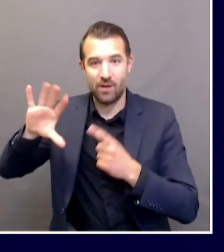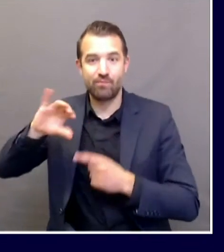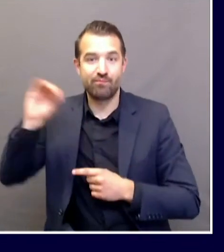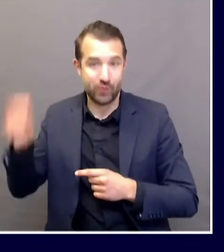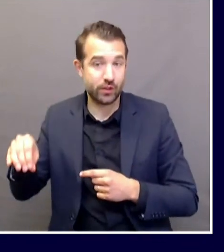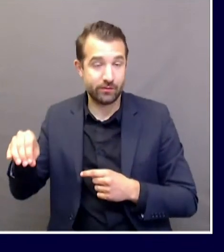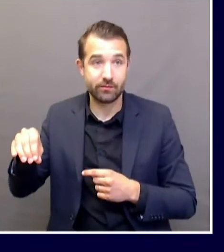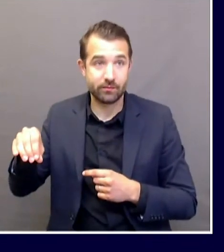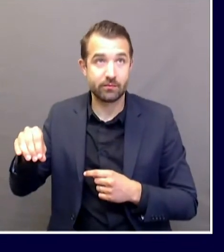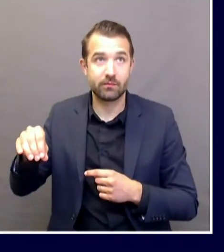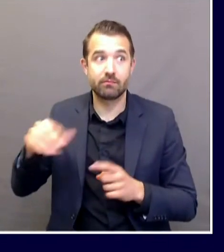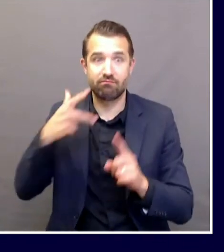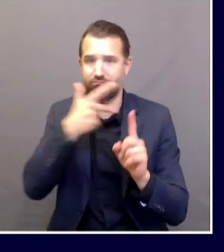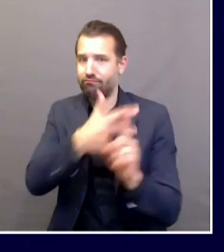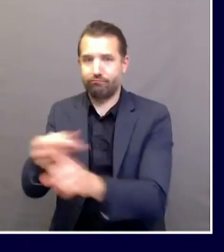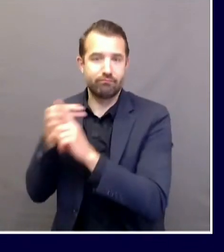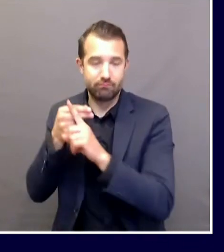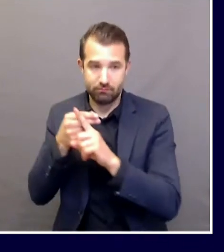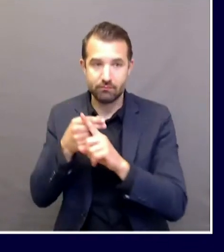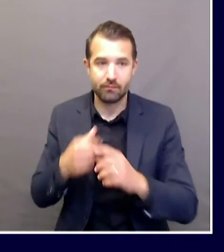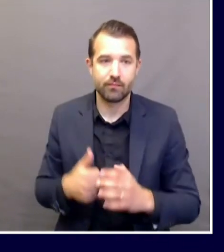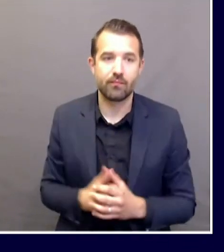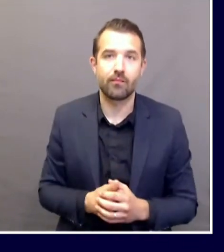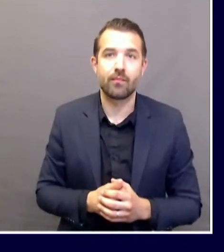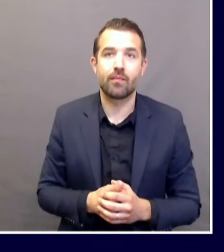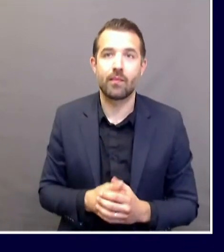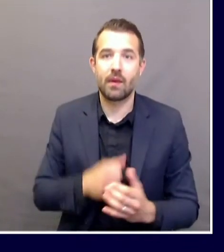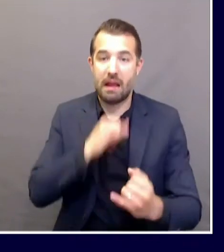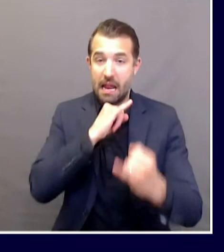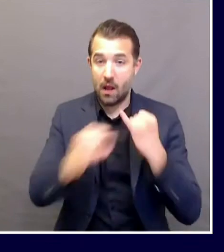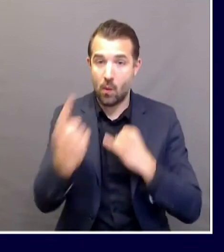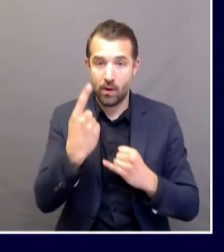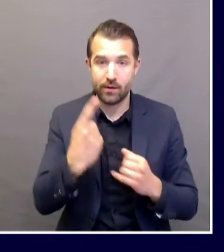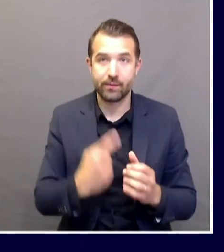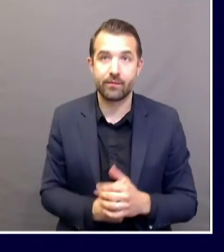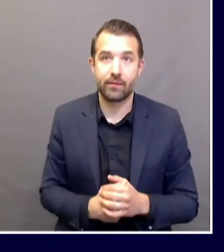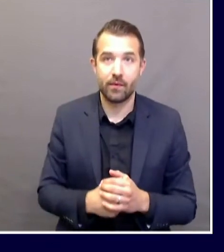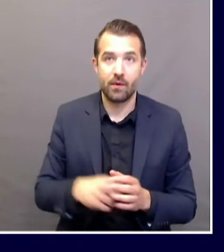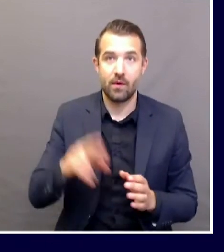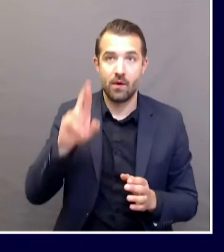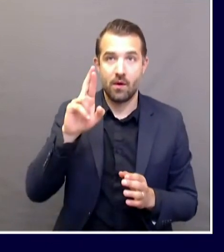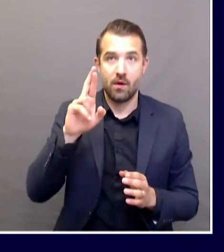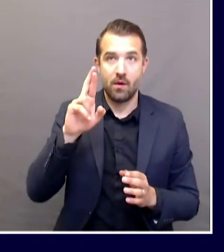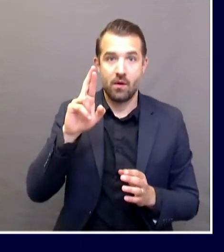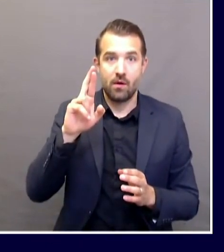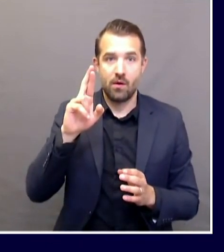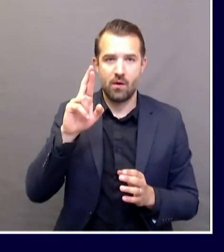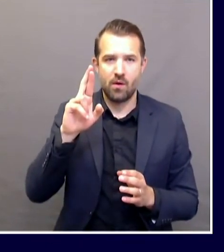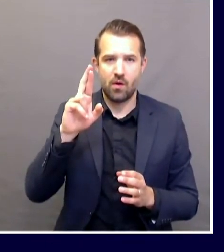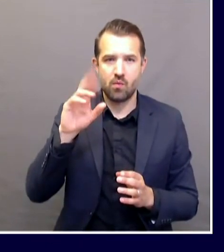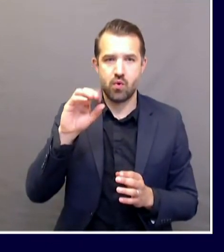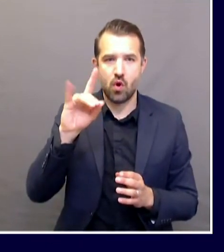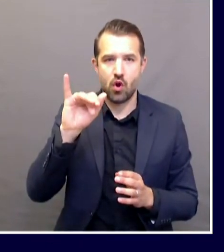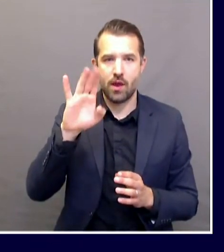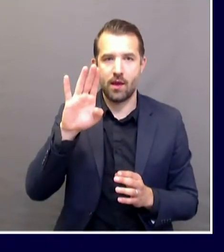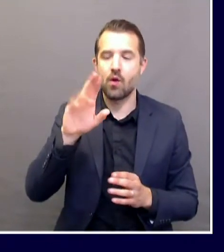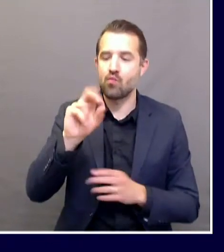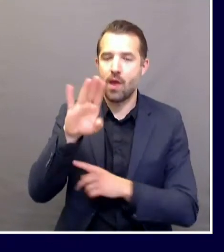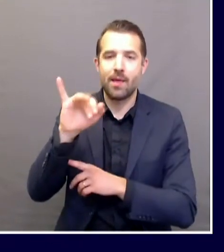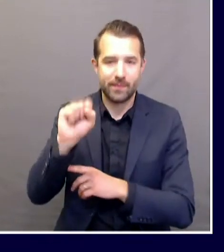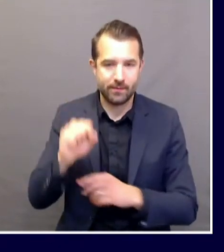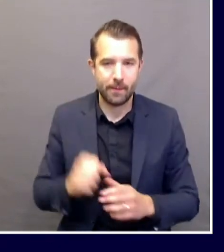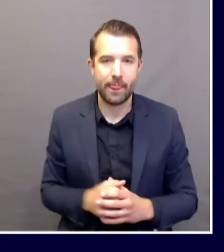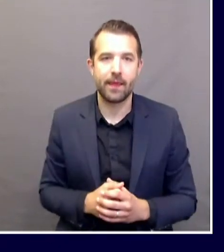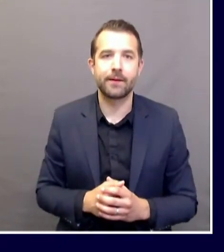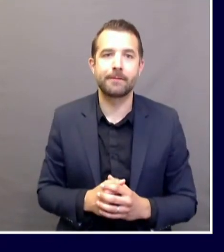Pat. Last question for the afternoon goes to Robbie Feinberg. Thanks, Dr. Shah. Just one quick question about the breakthrough